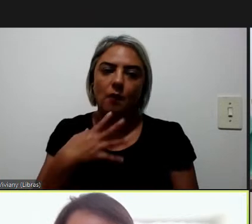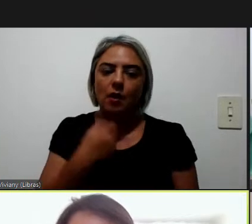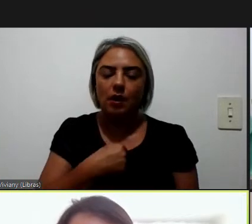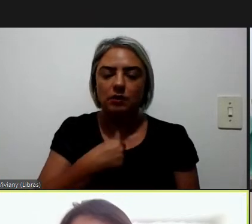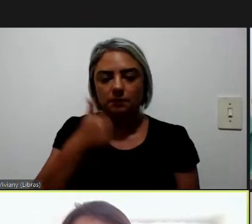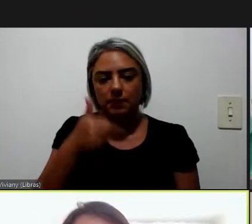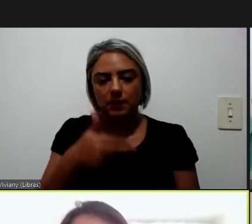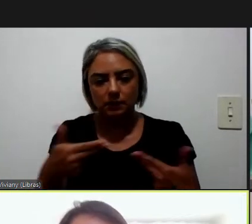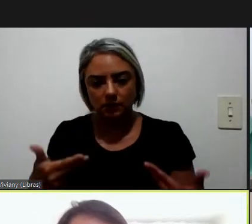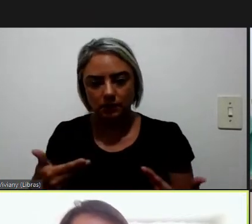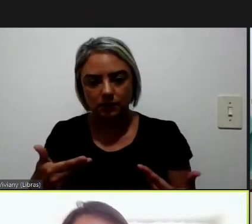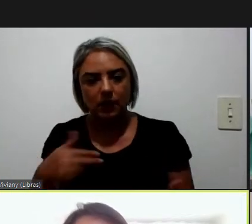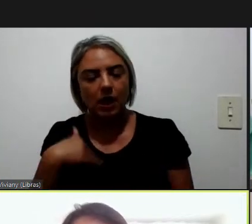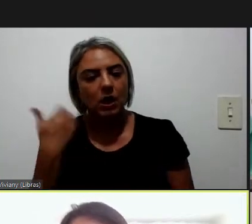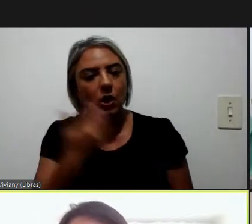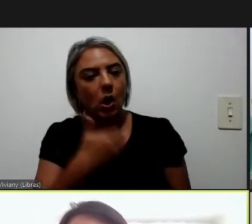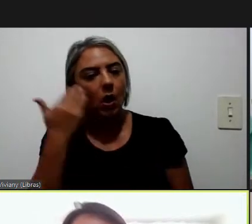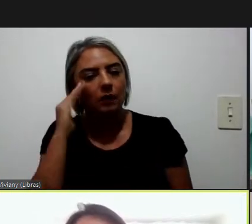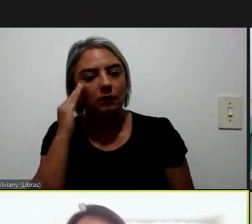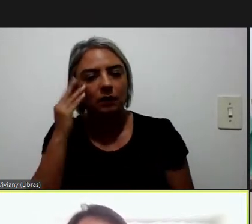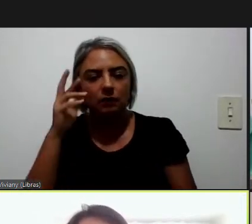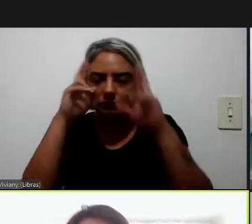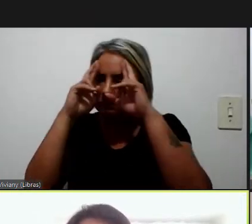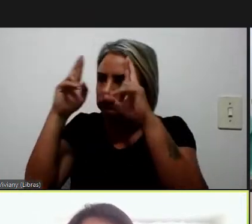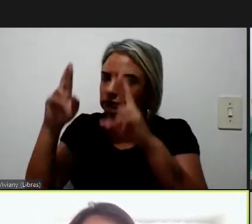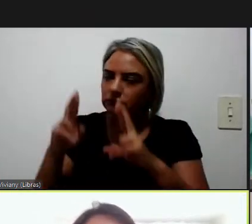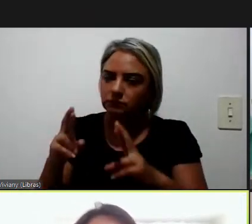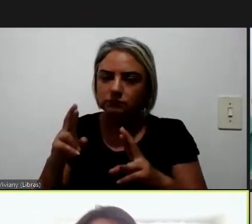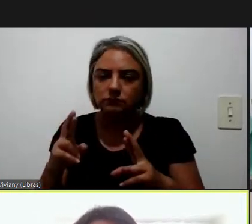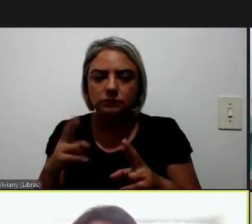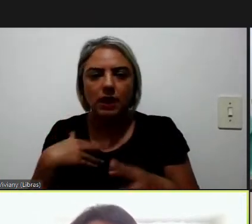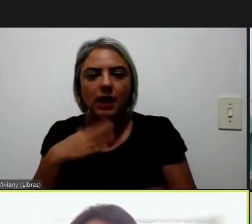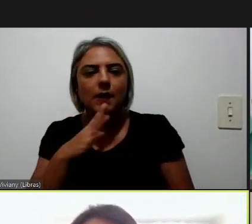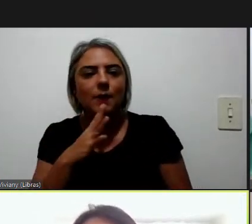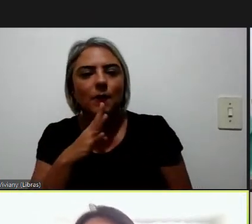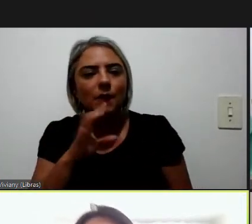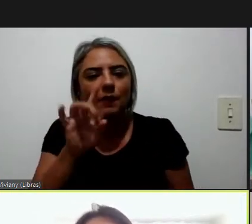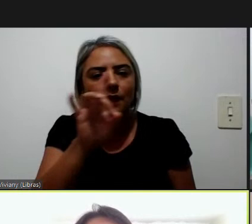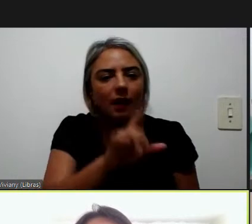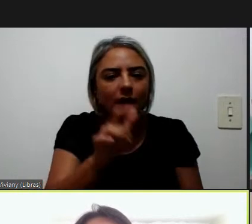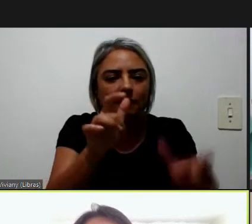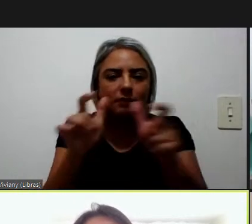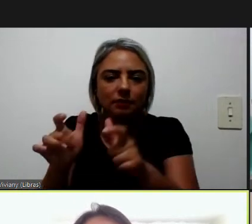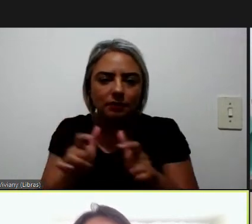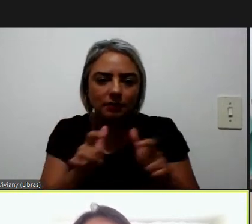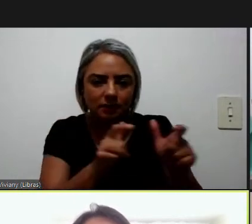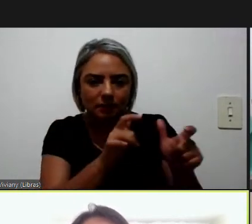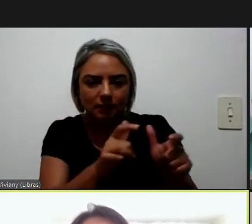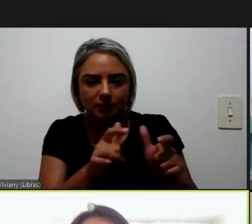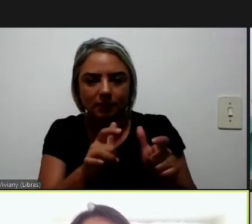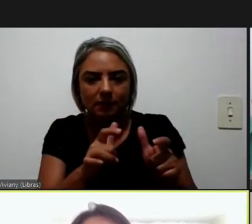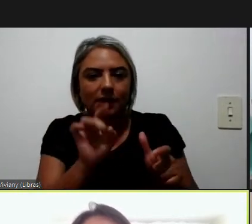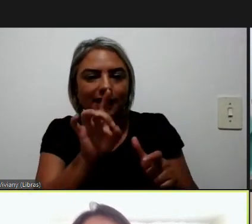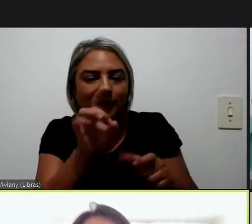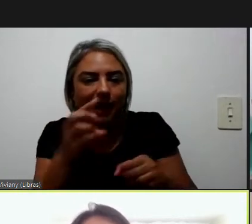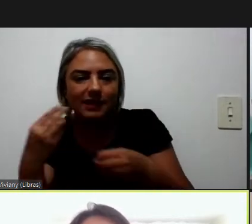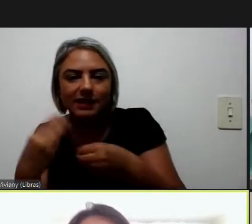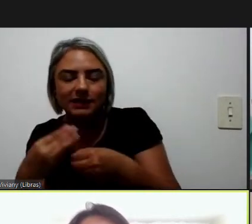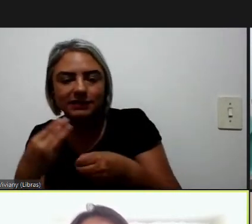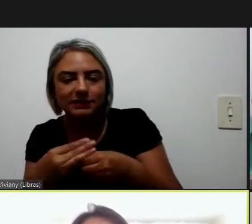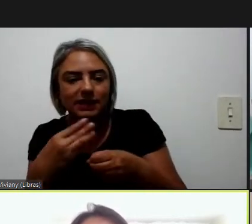So I think that this is the first issue, to understand and respect and know each territory. So